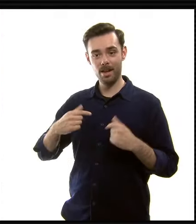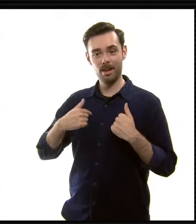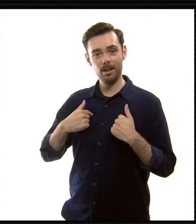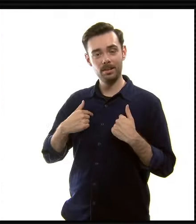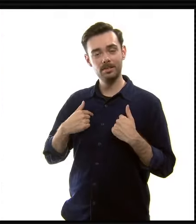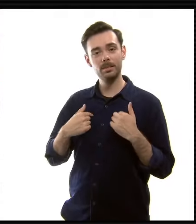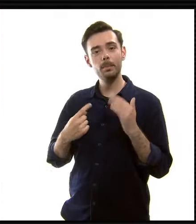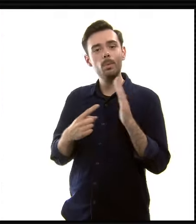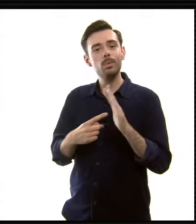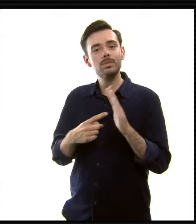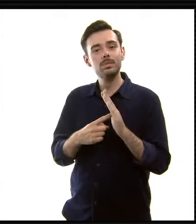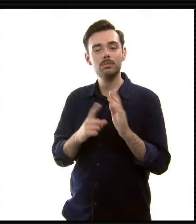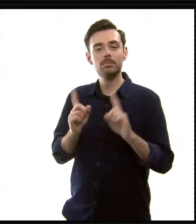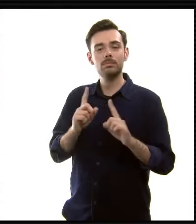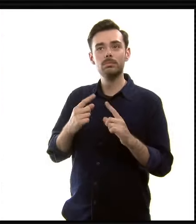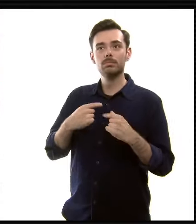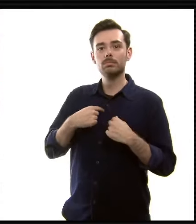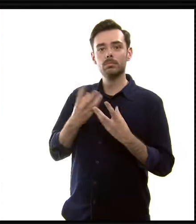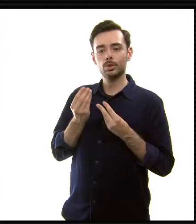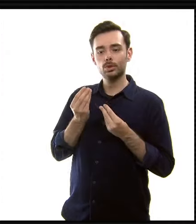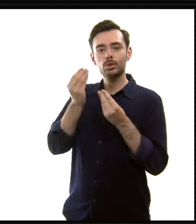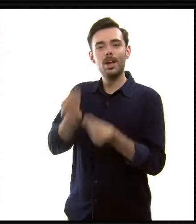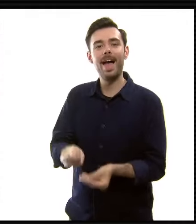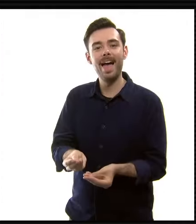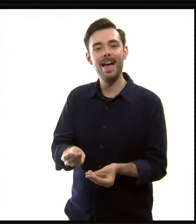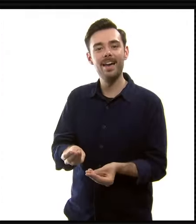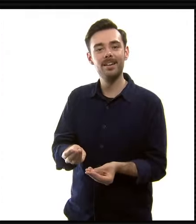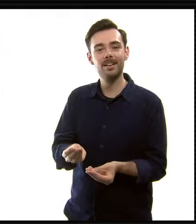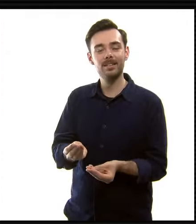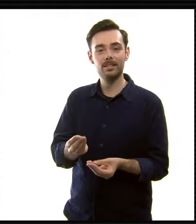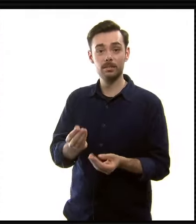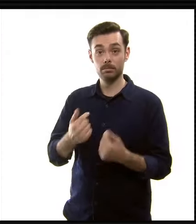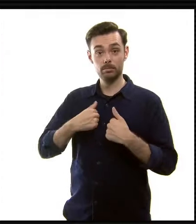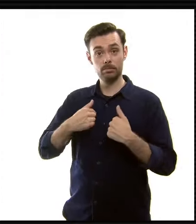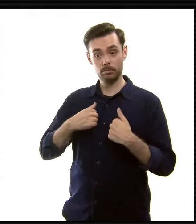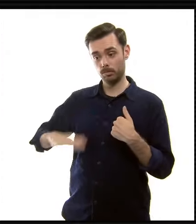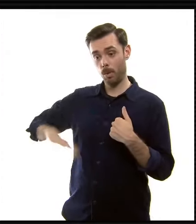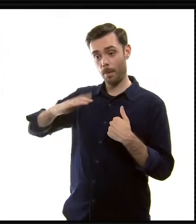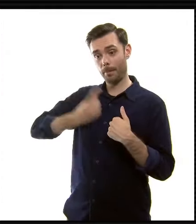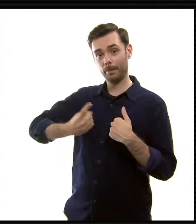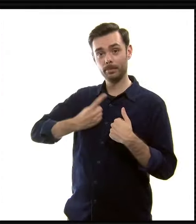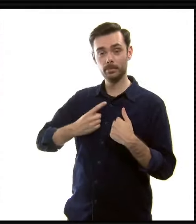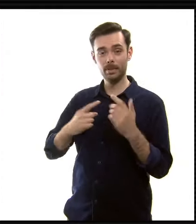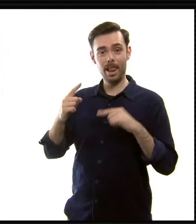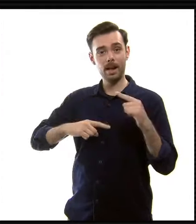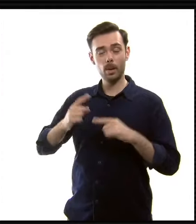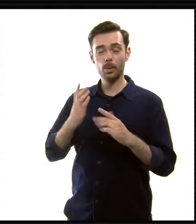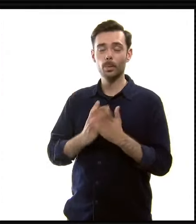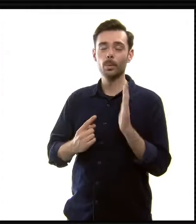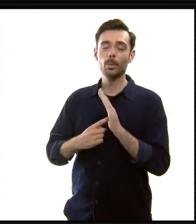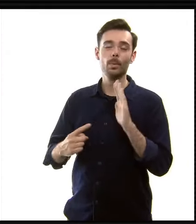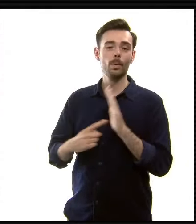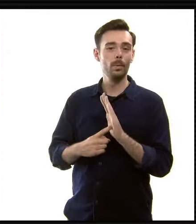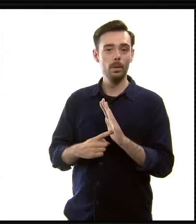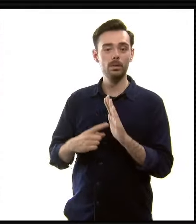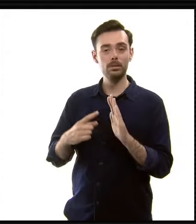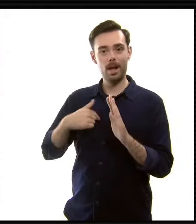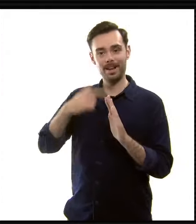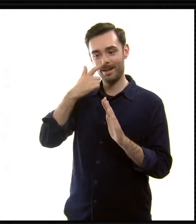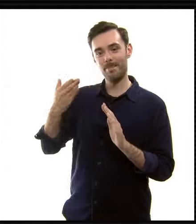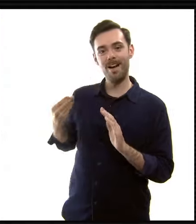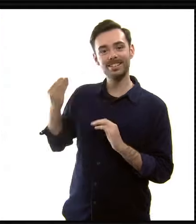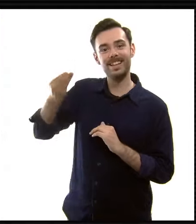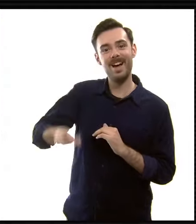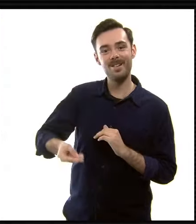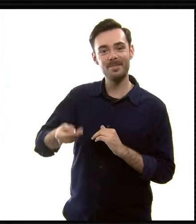so meaningful for their life. And Lego bricks were to me, to be able to share that with my kids when